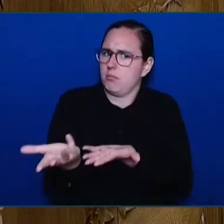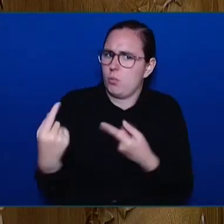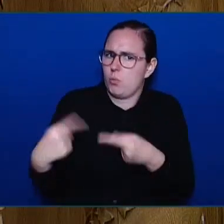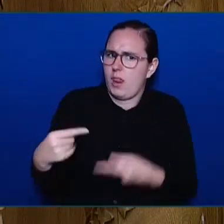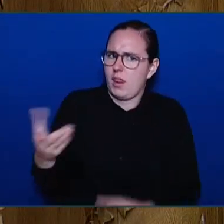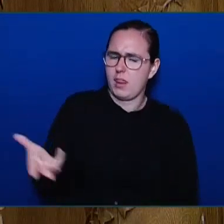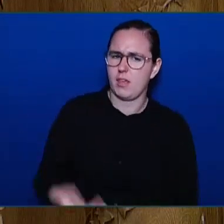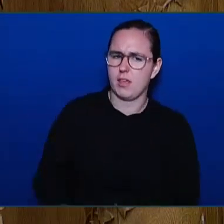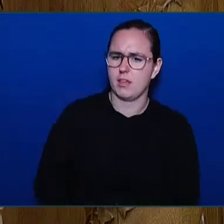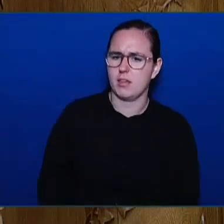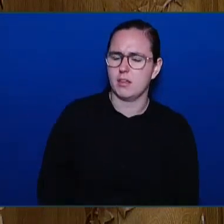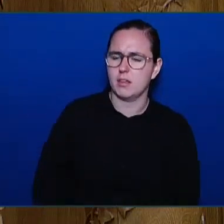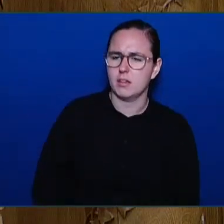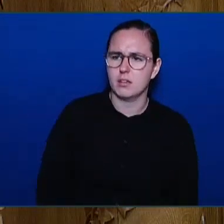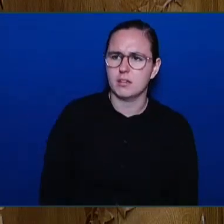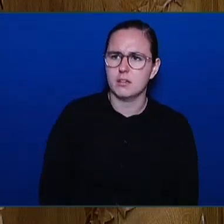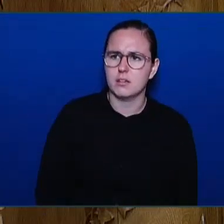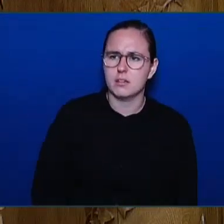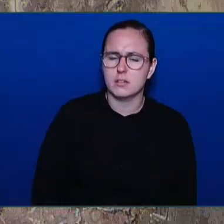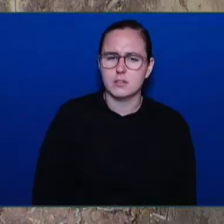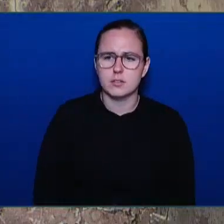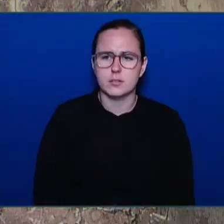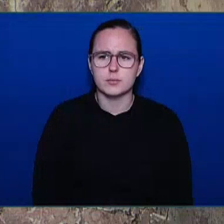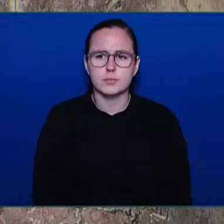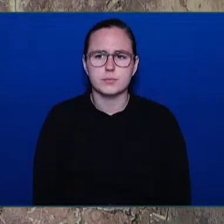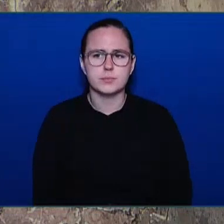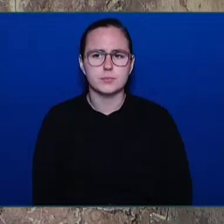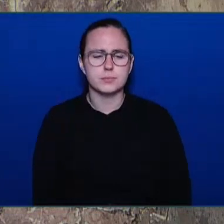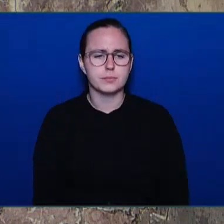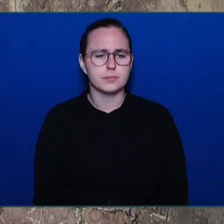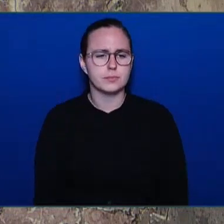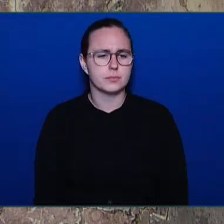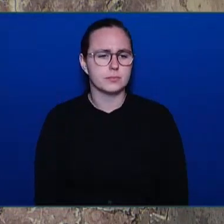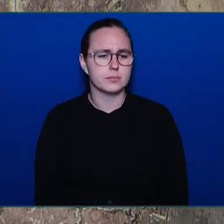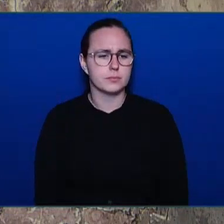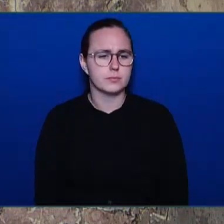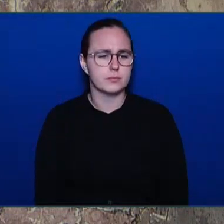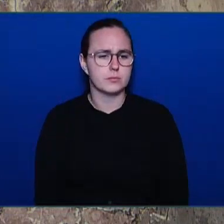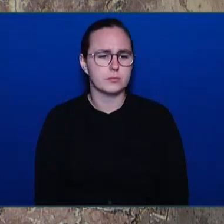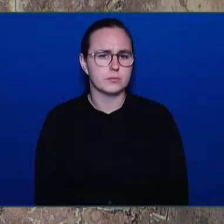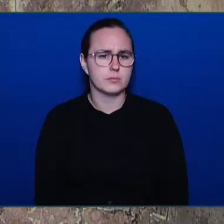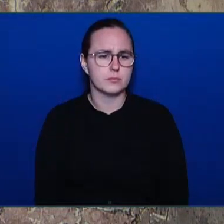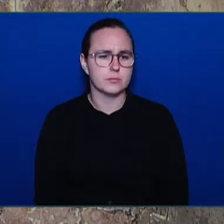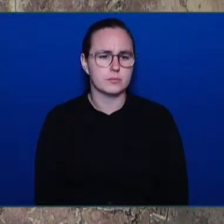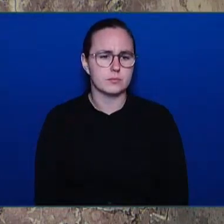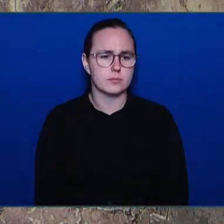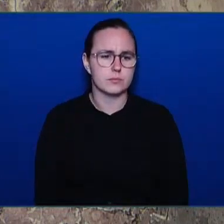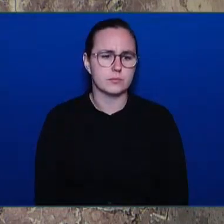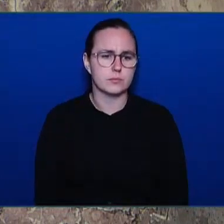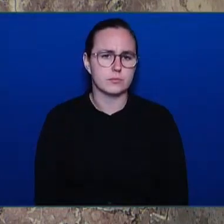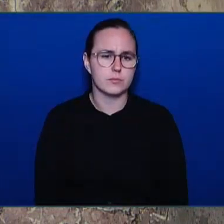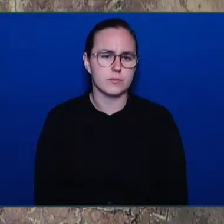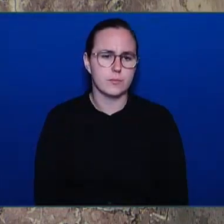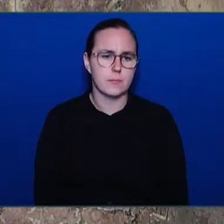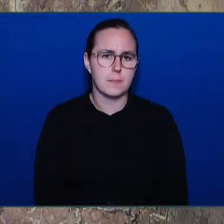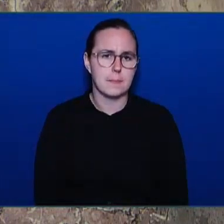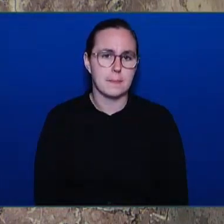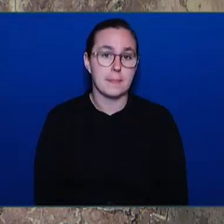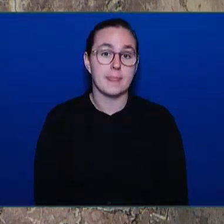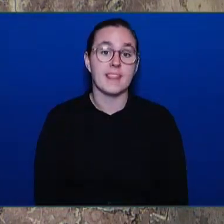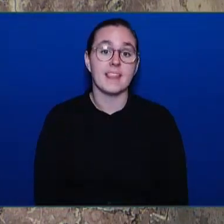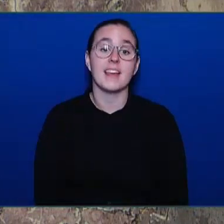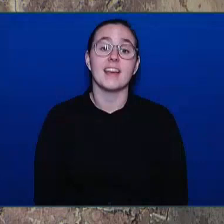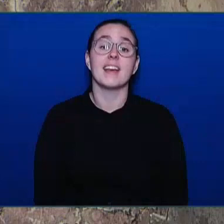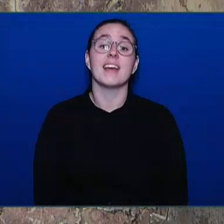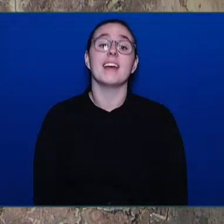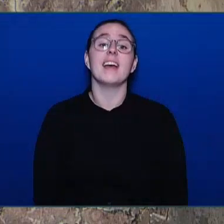Minister of Environment. Thank you very much, Honourable Speaker. And once again, the member opposite raises an issue